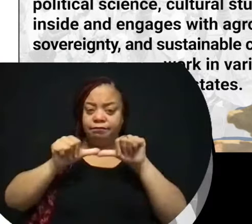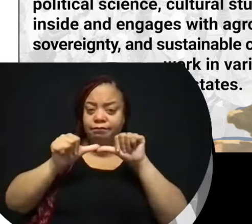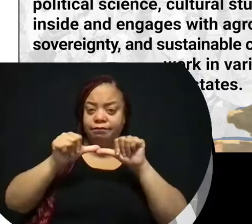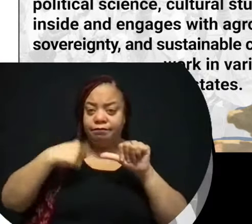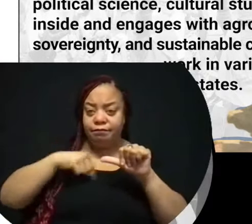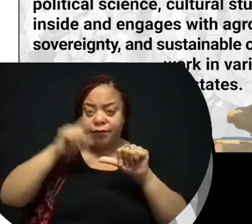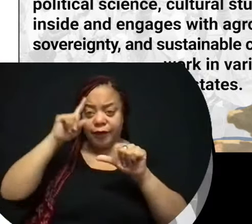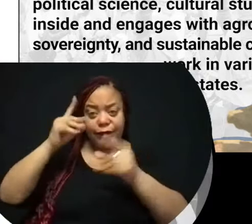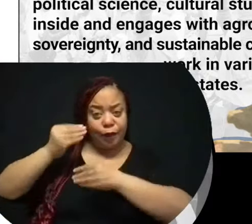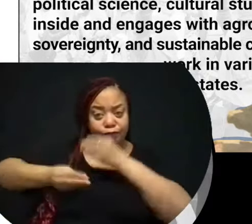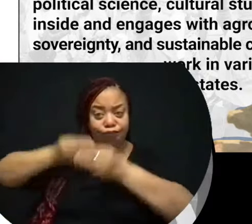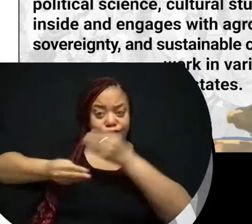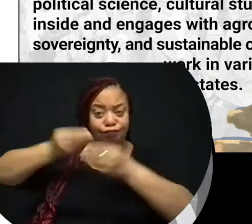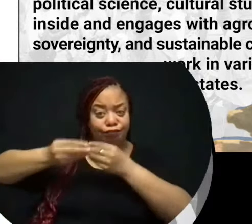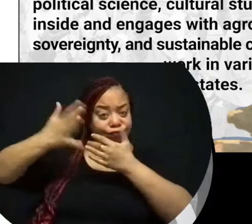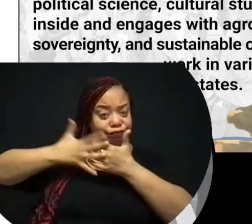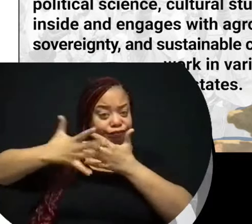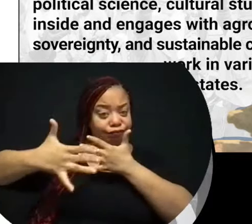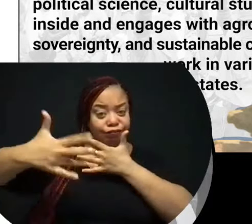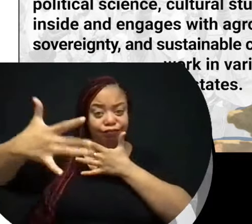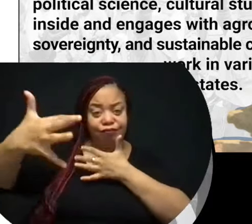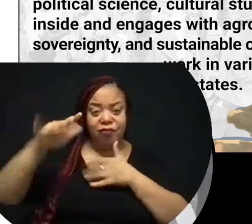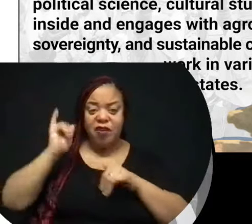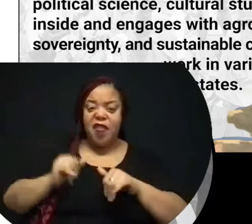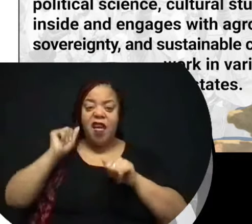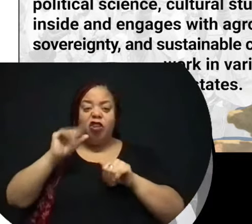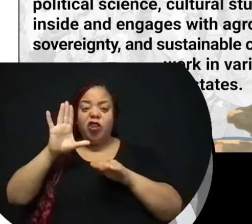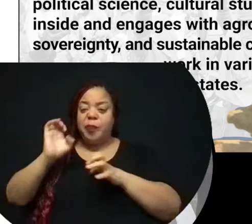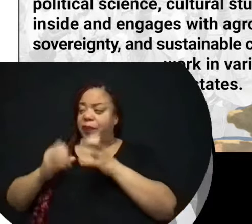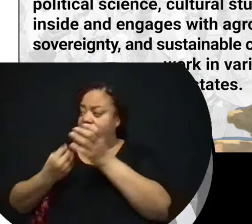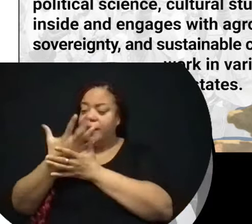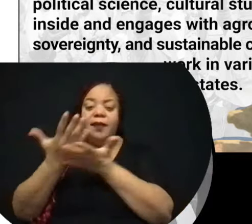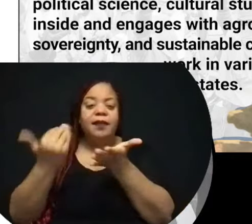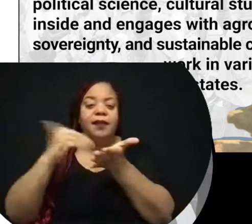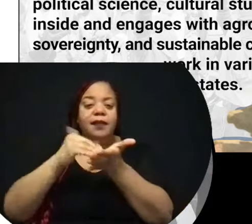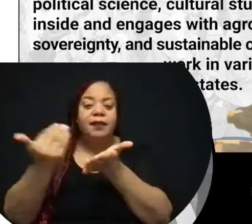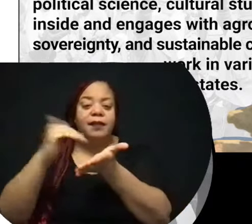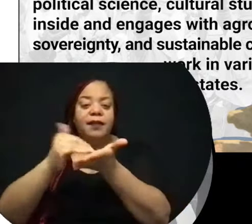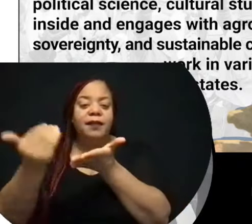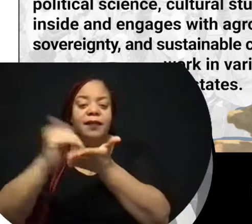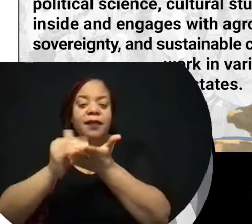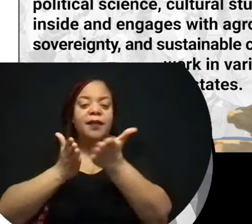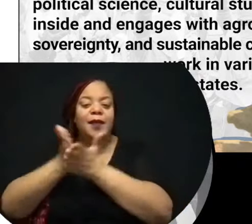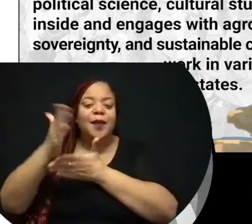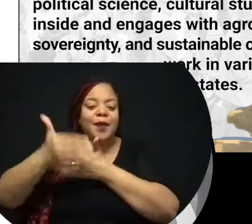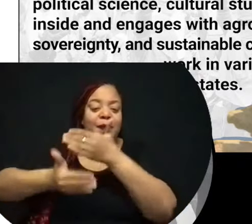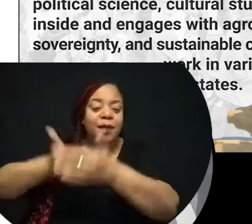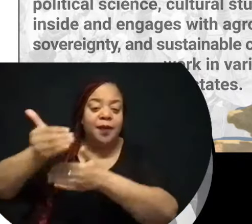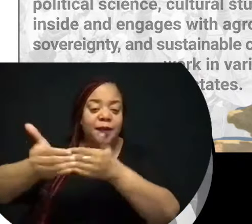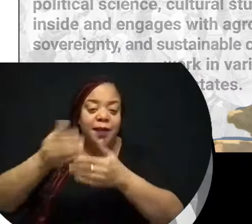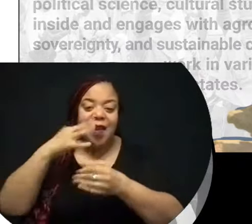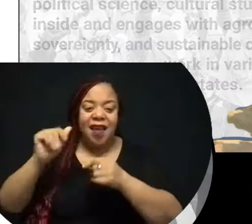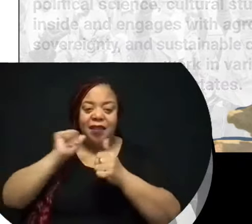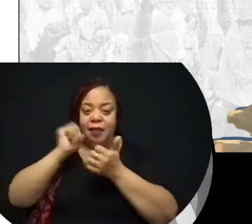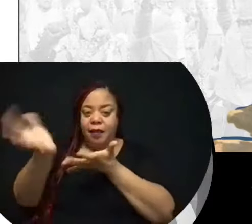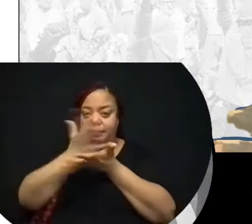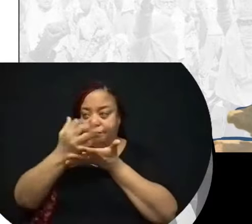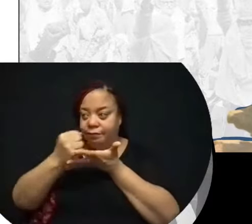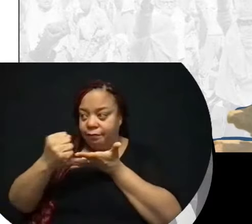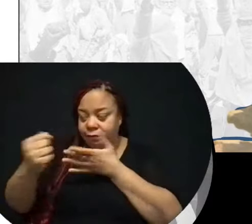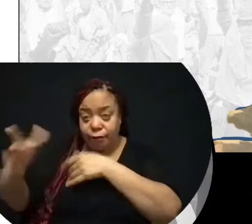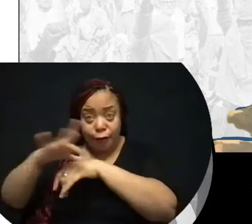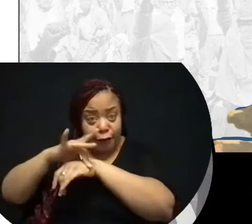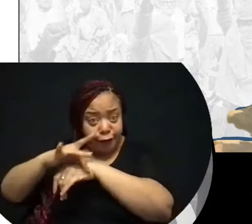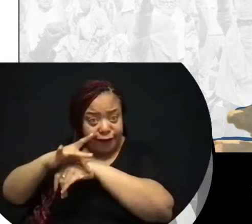deplete non-human living beings, and the things that don't deplete humanity. And that's the real connection that I find